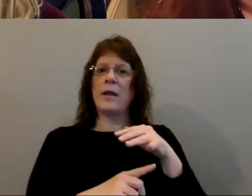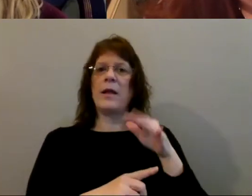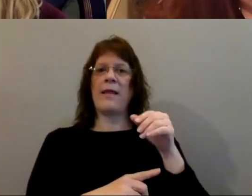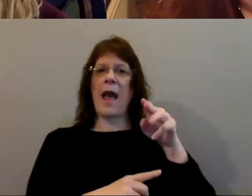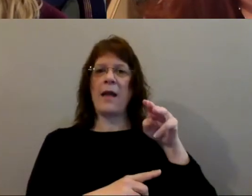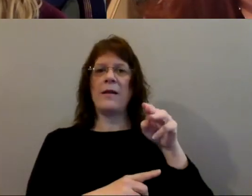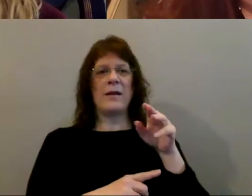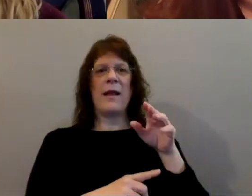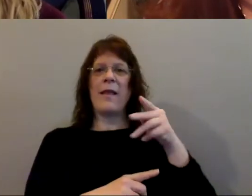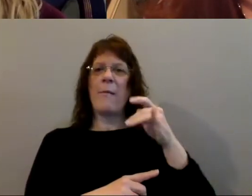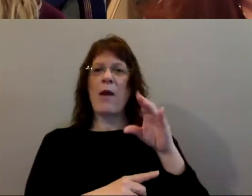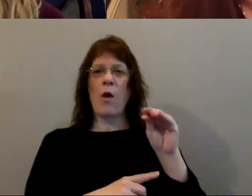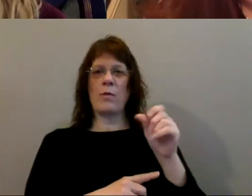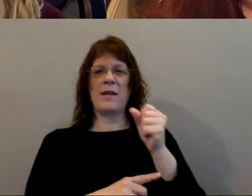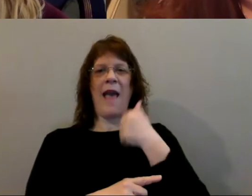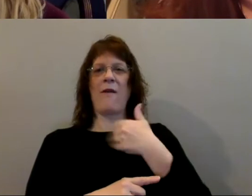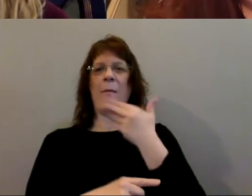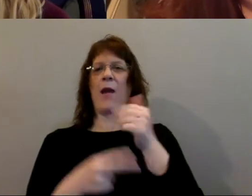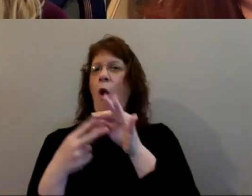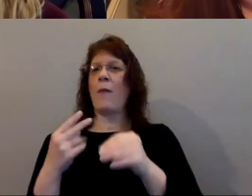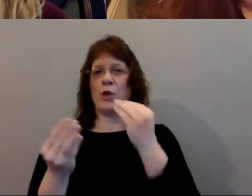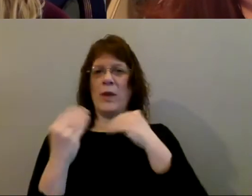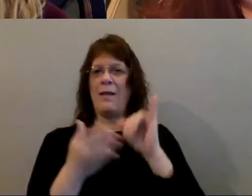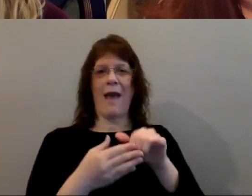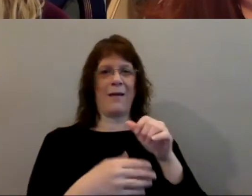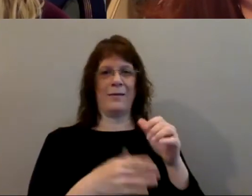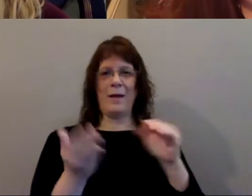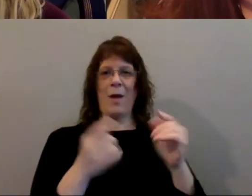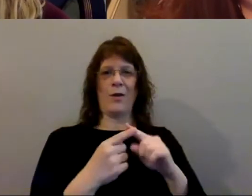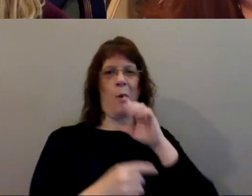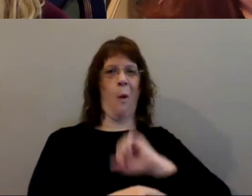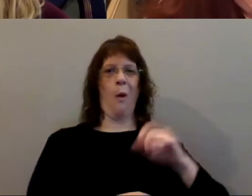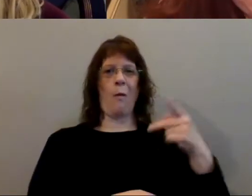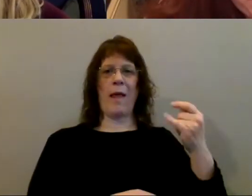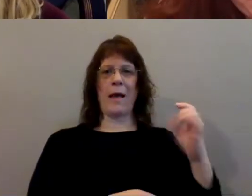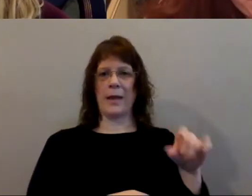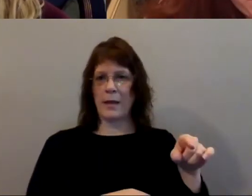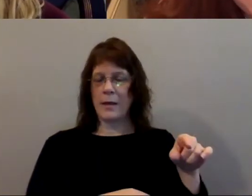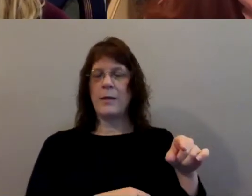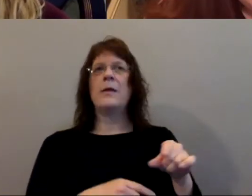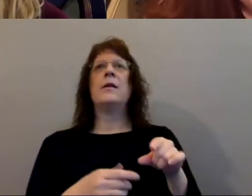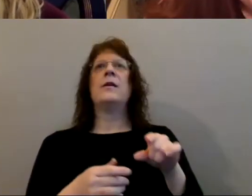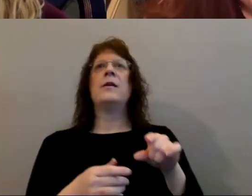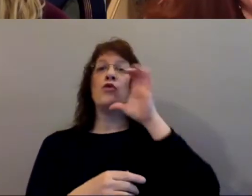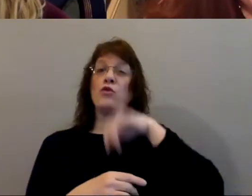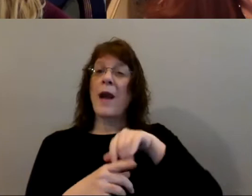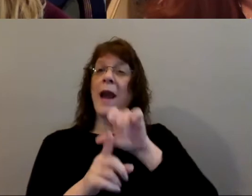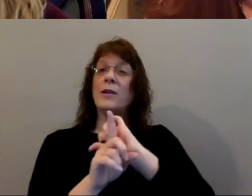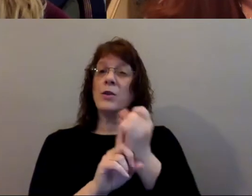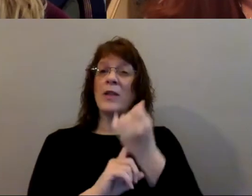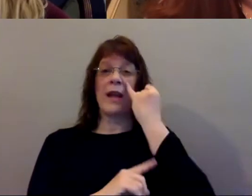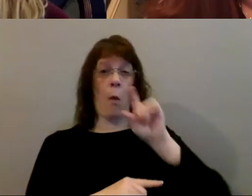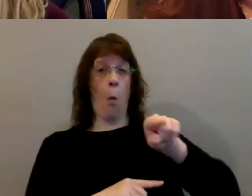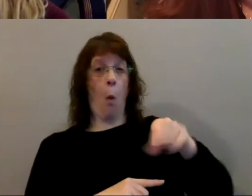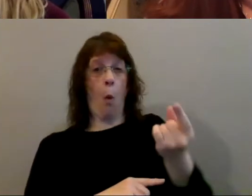stuff around. Why would they eat that? And so in strange circumstances, like if it's the only thing there, or